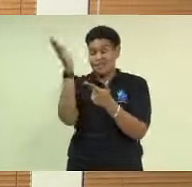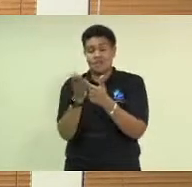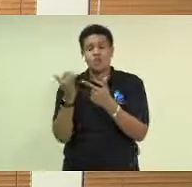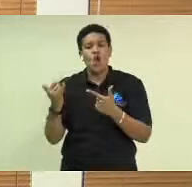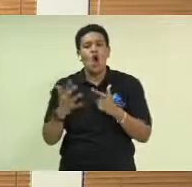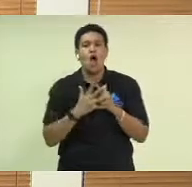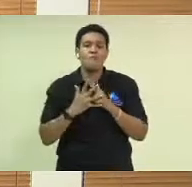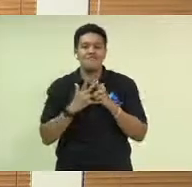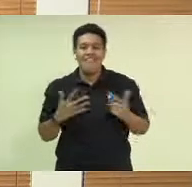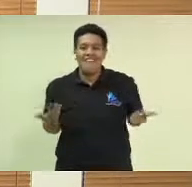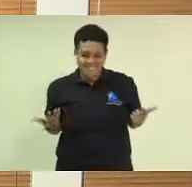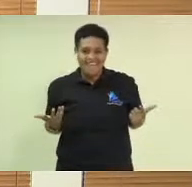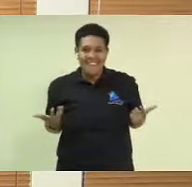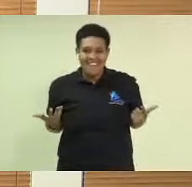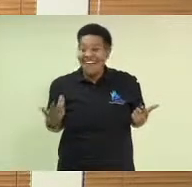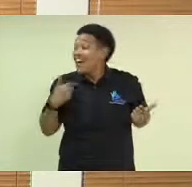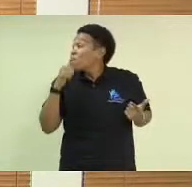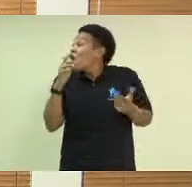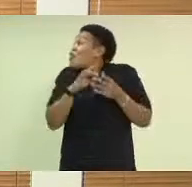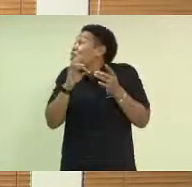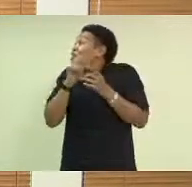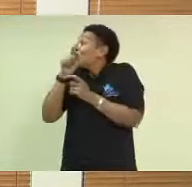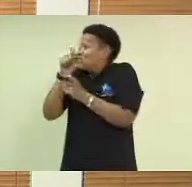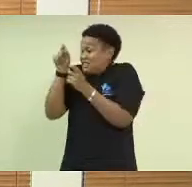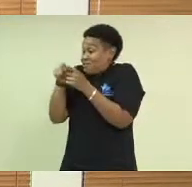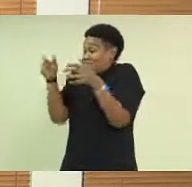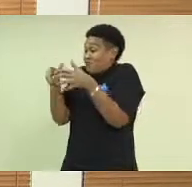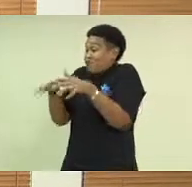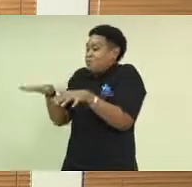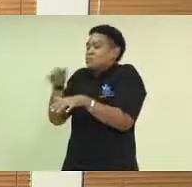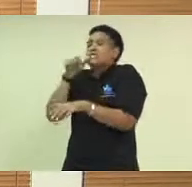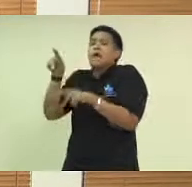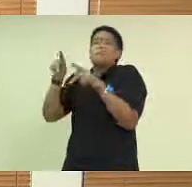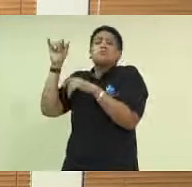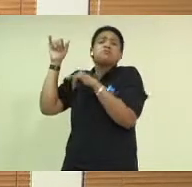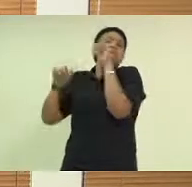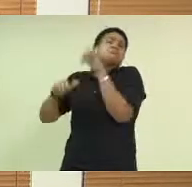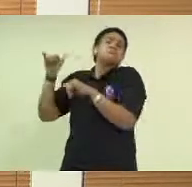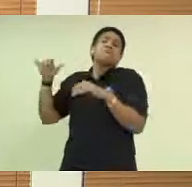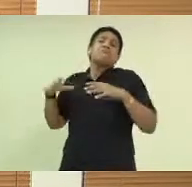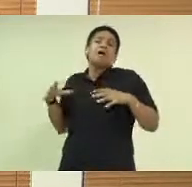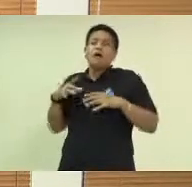United States. And I'm not talking about any particular sector. It's not about tourism,